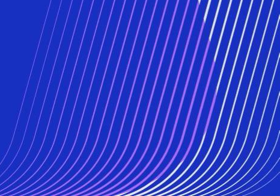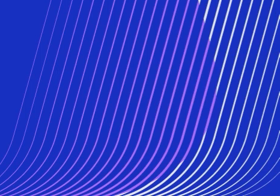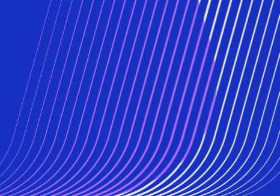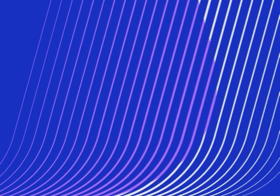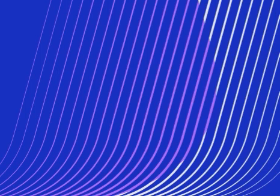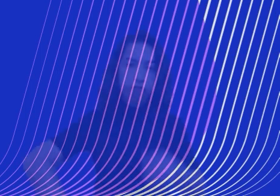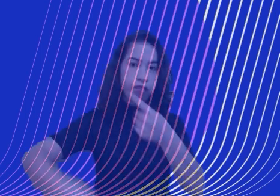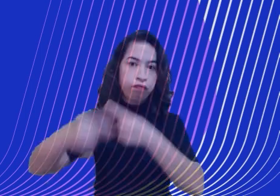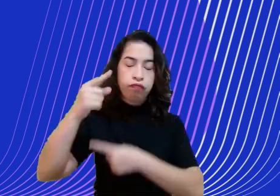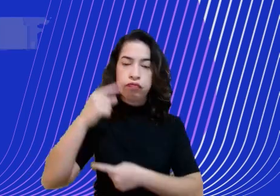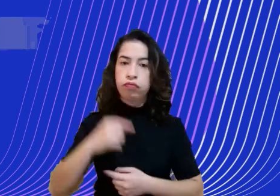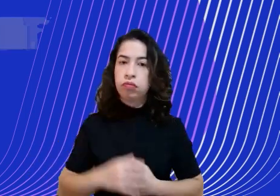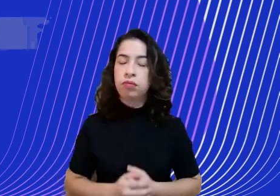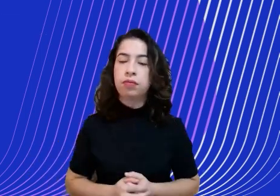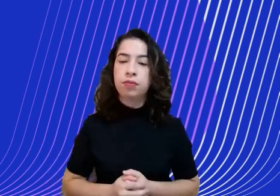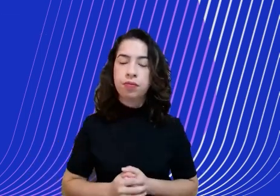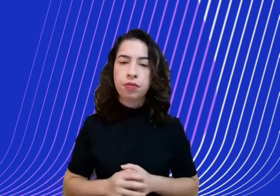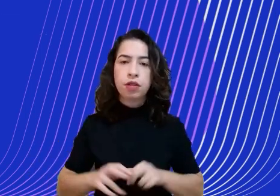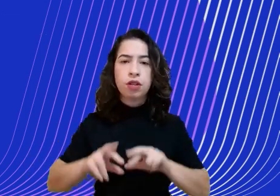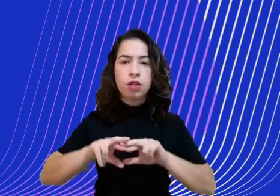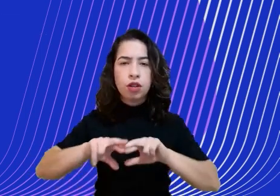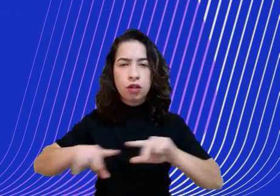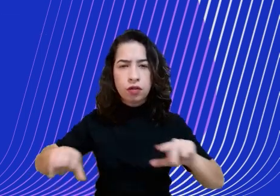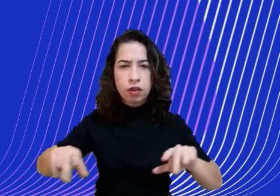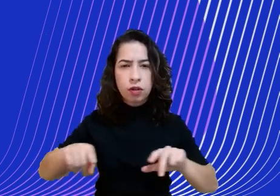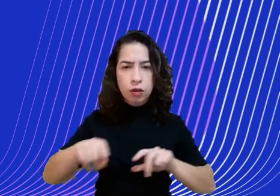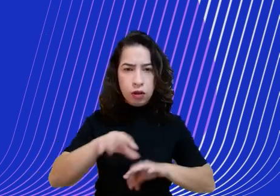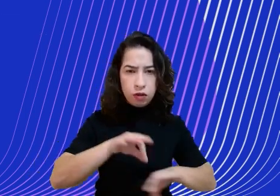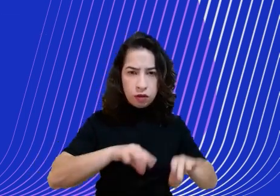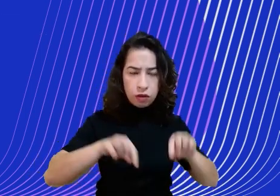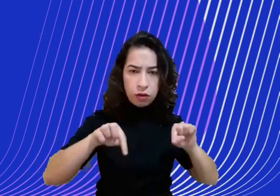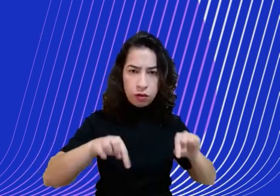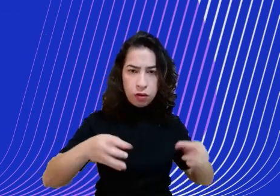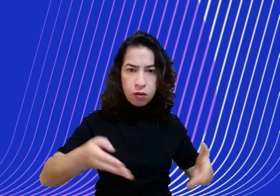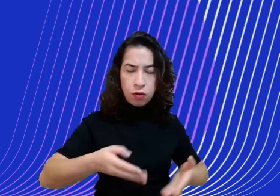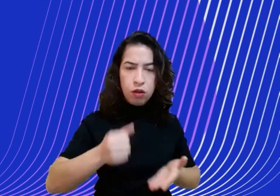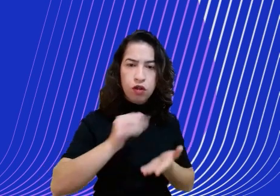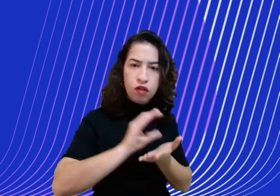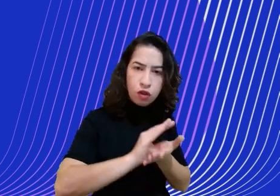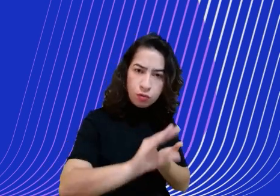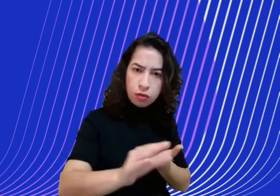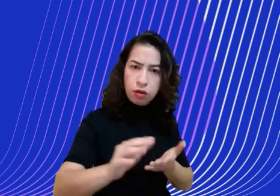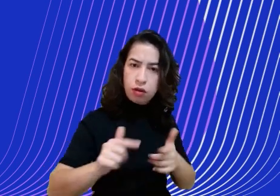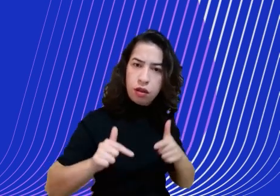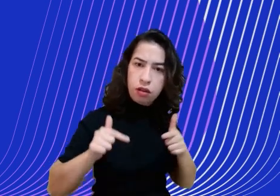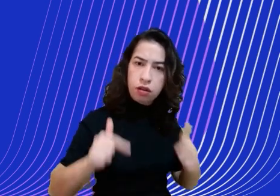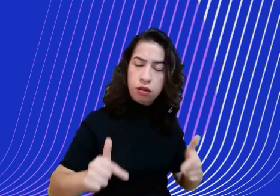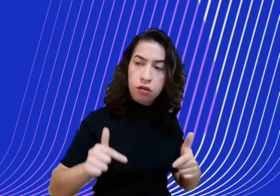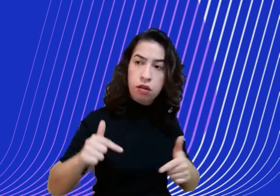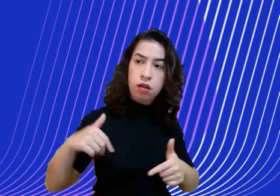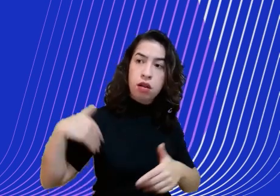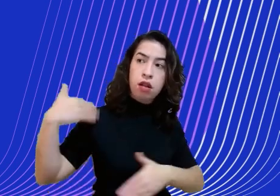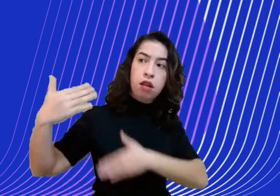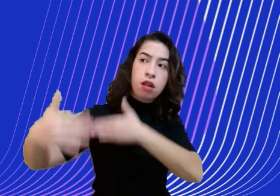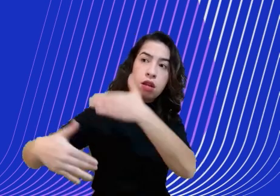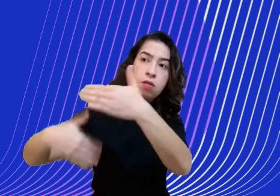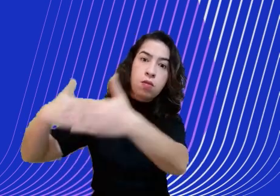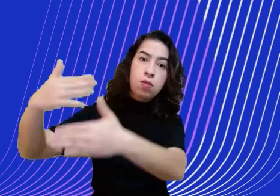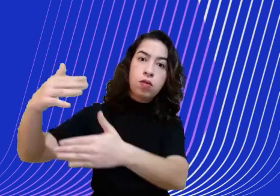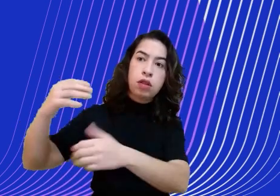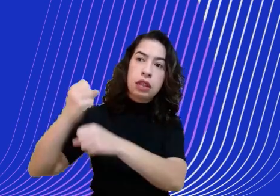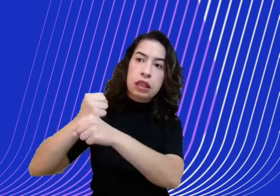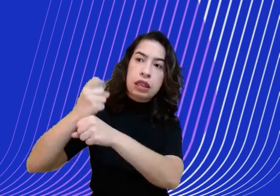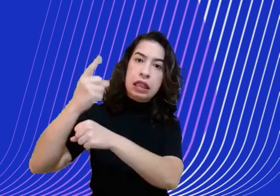inherit about $23 trillion. So this investment, our attitudes, are going to have an